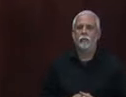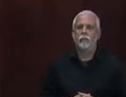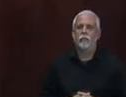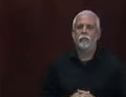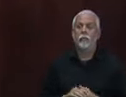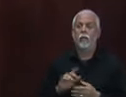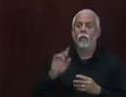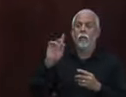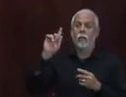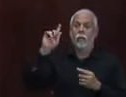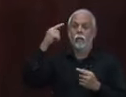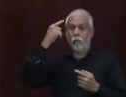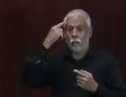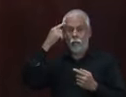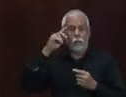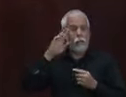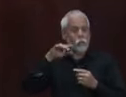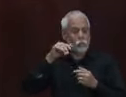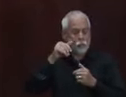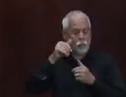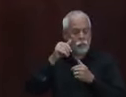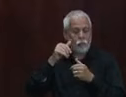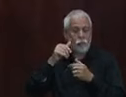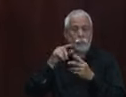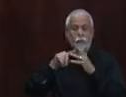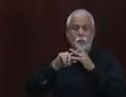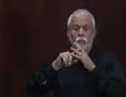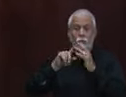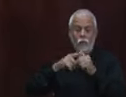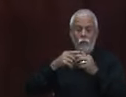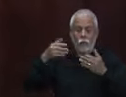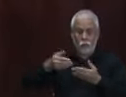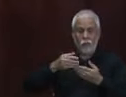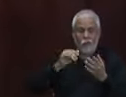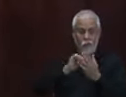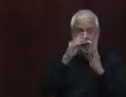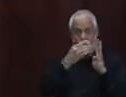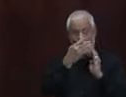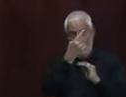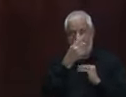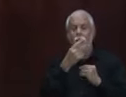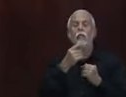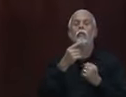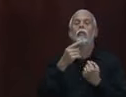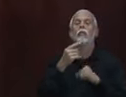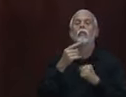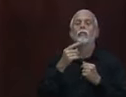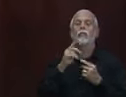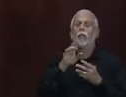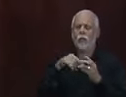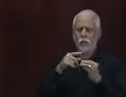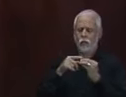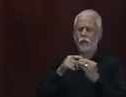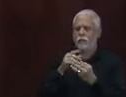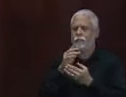So the governor, you might recall that when we started to introduce this metric too, we talked about if we have